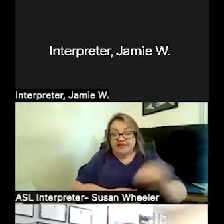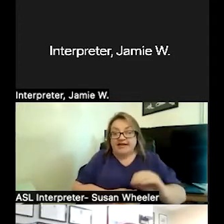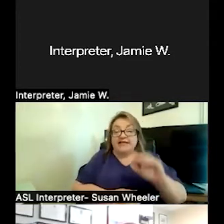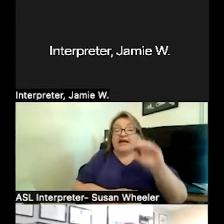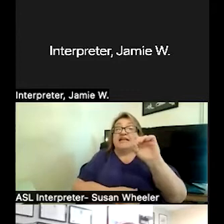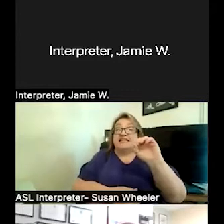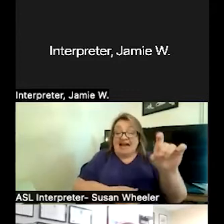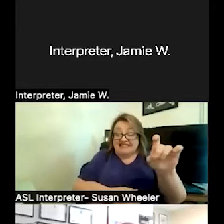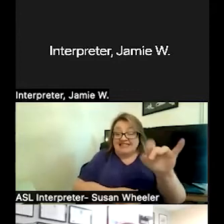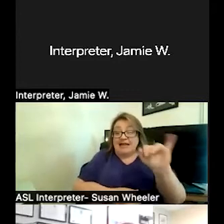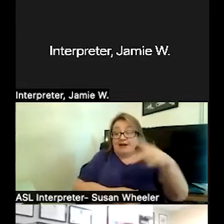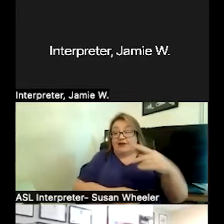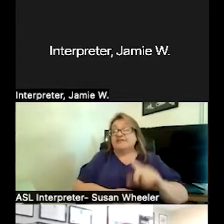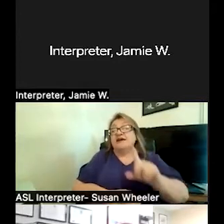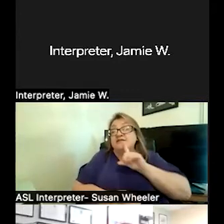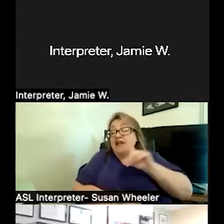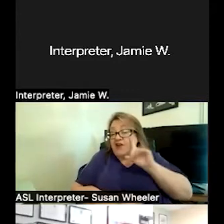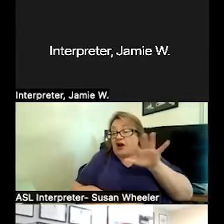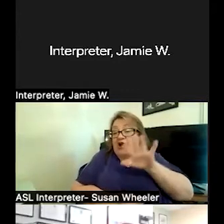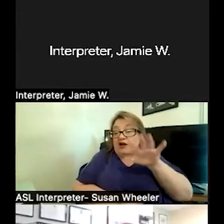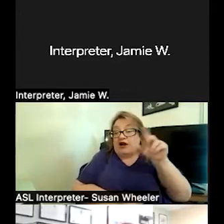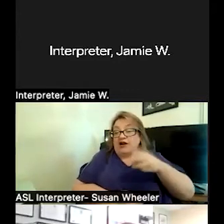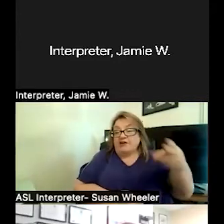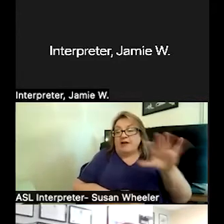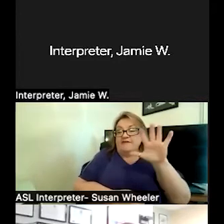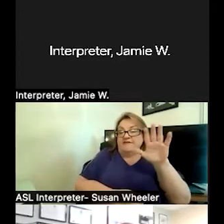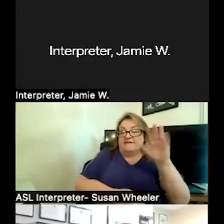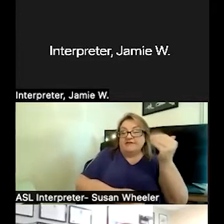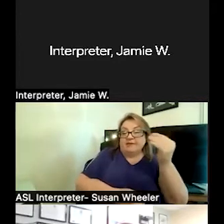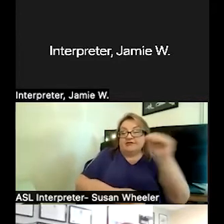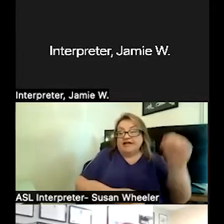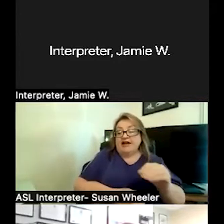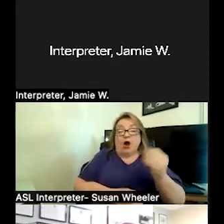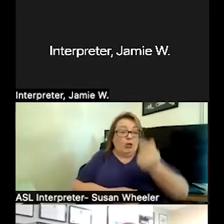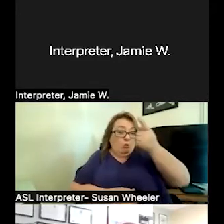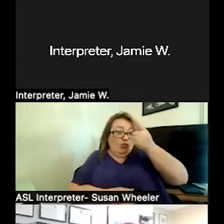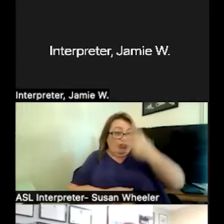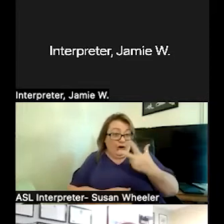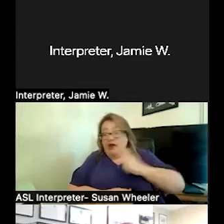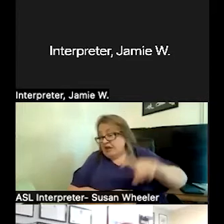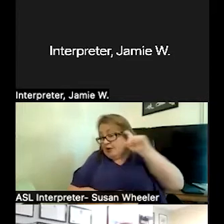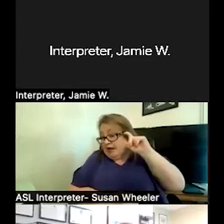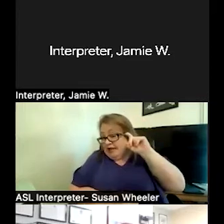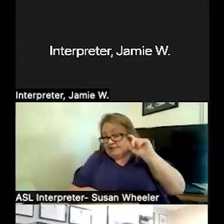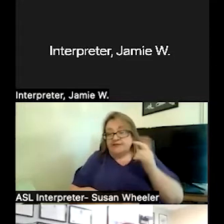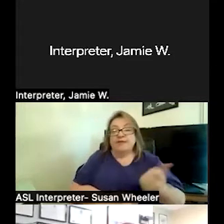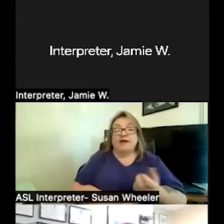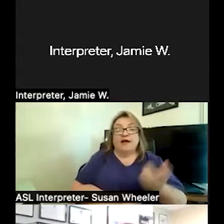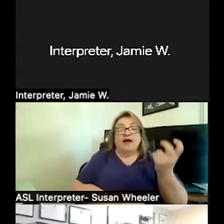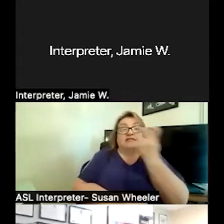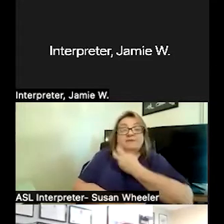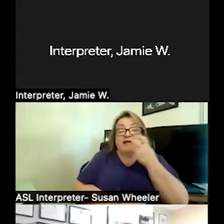dexterity, deaf, hard of hearing, 15%, only about a third of those wear hearing aids, speech and